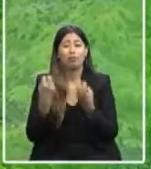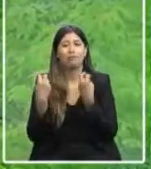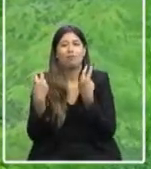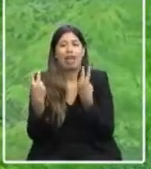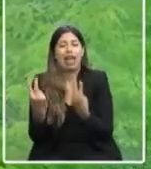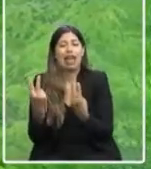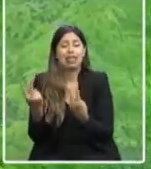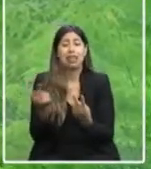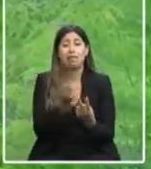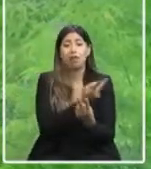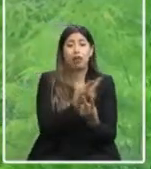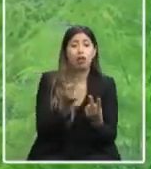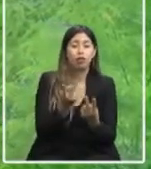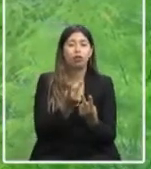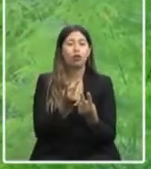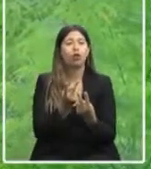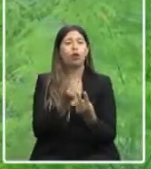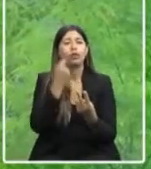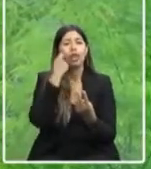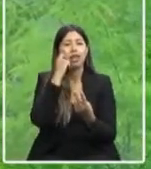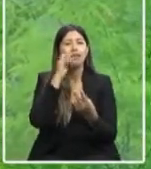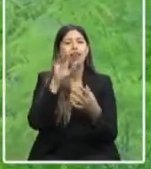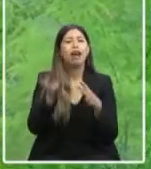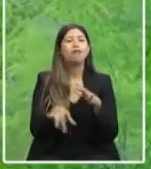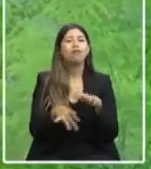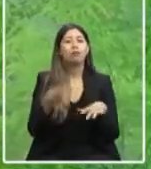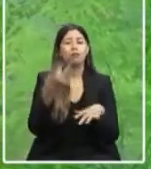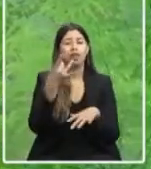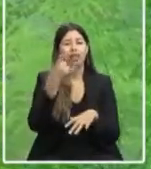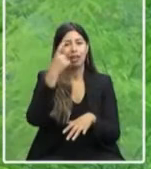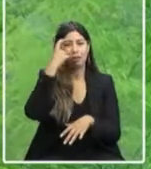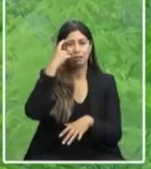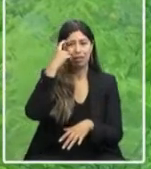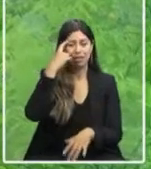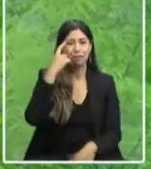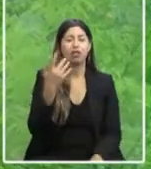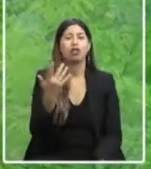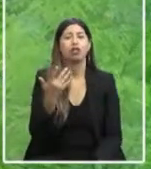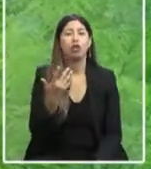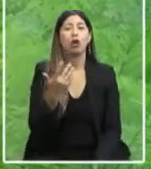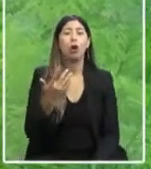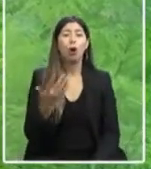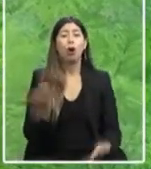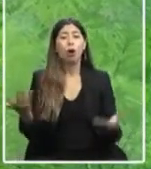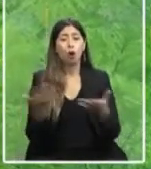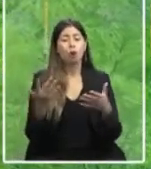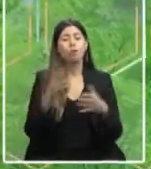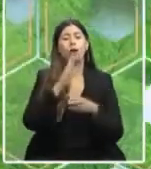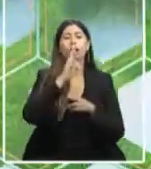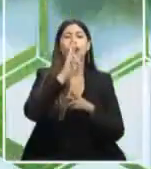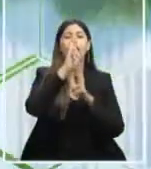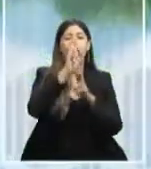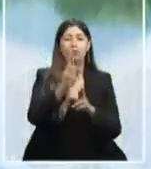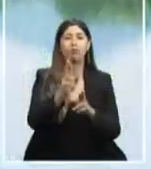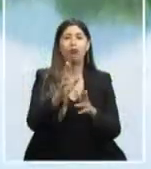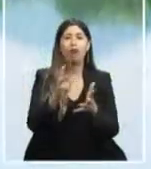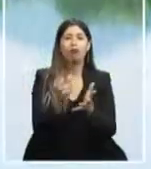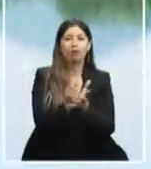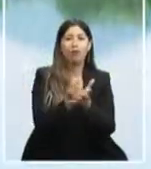in conventional thinking of the output of goods and services which we enjoy, like